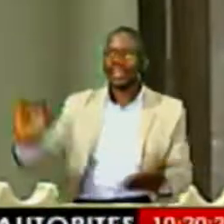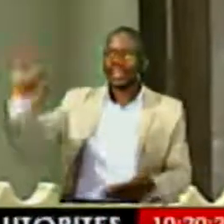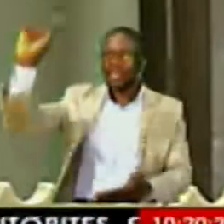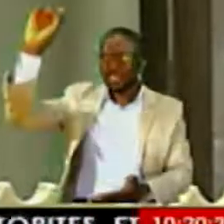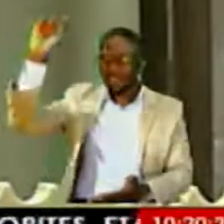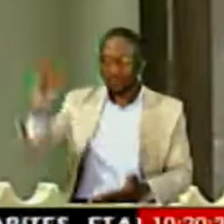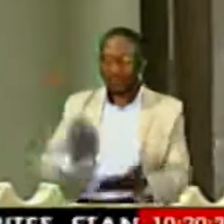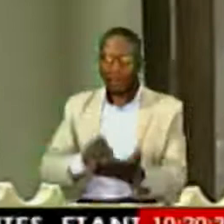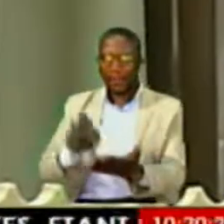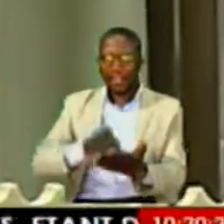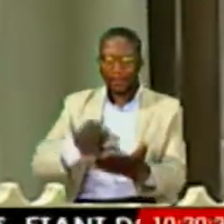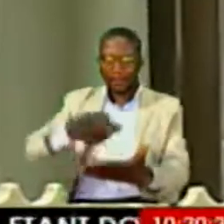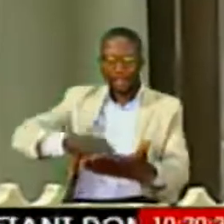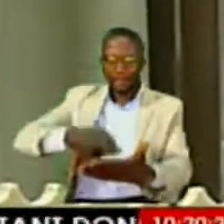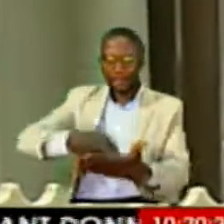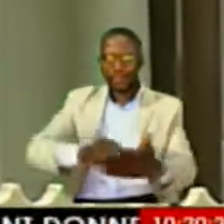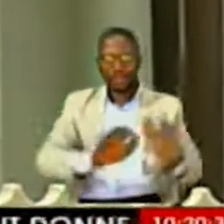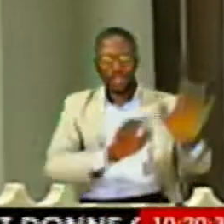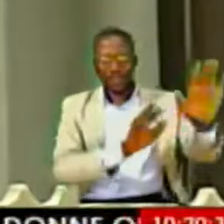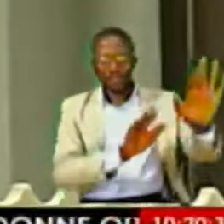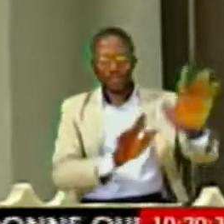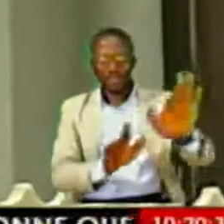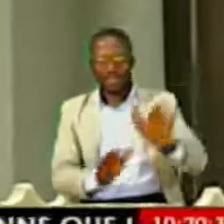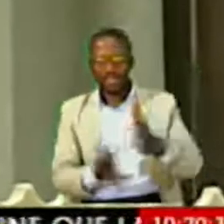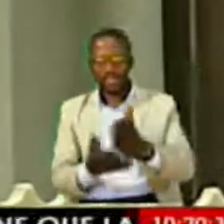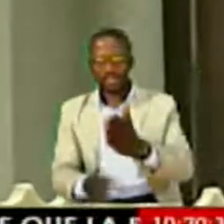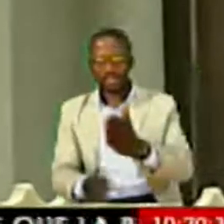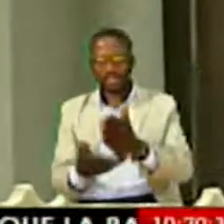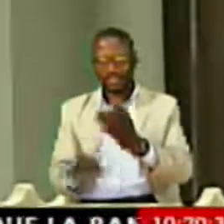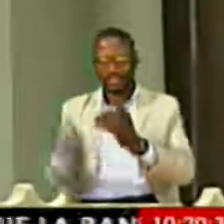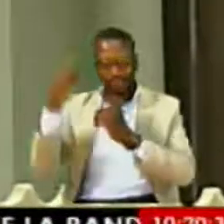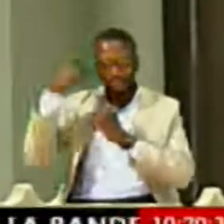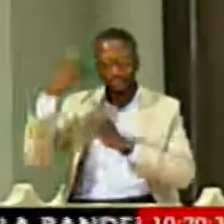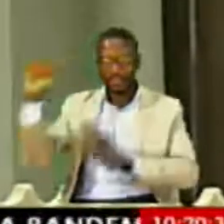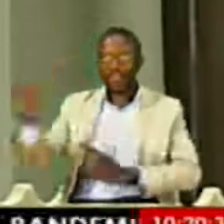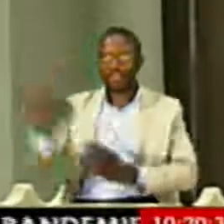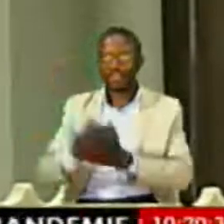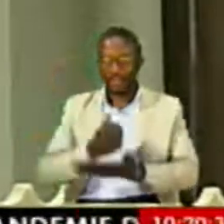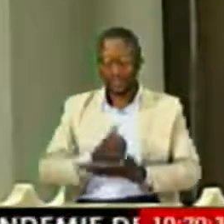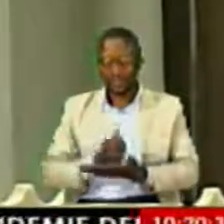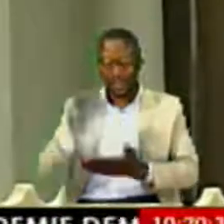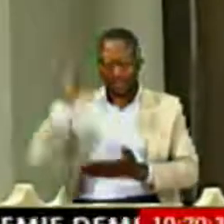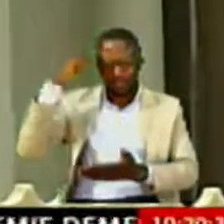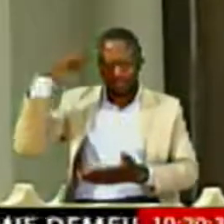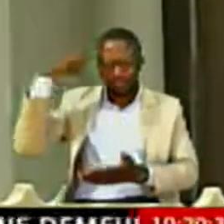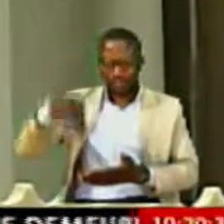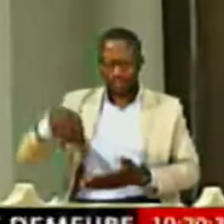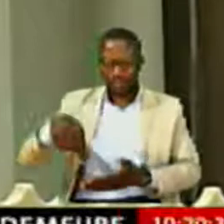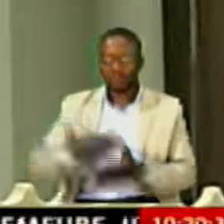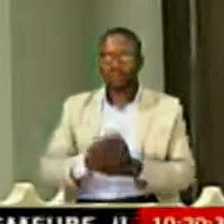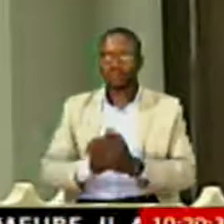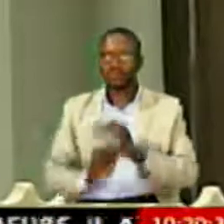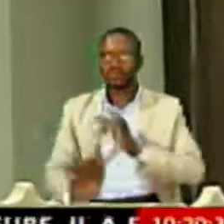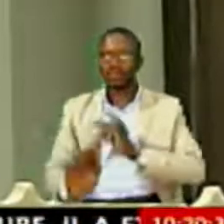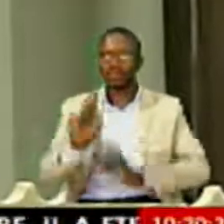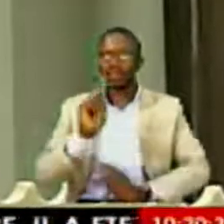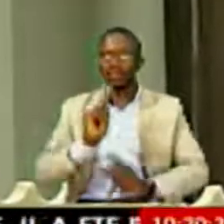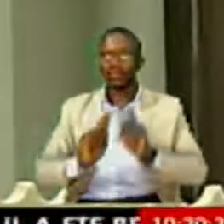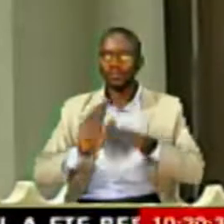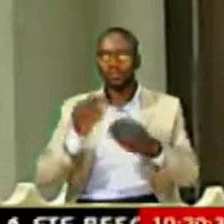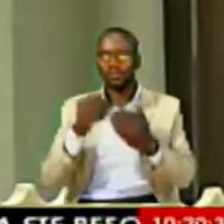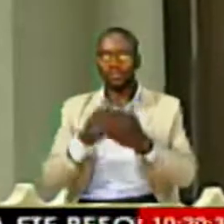should pay the penalty. Il devait verser son sang. He should shed his blood. Pour que tout ce dont tu